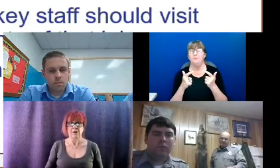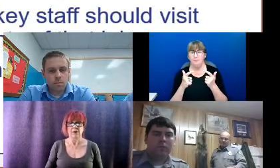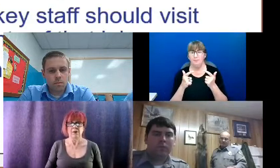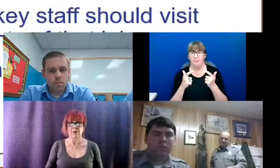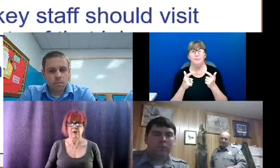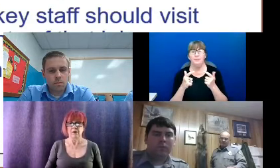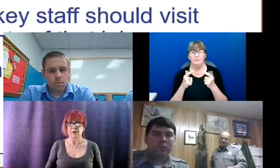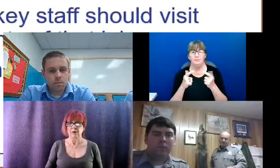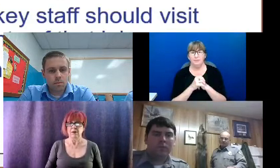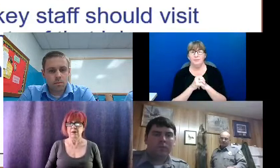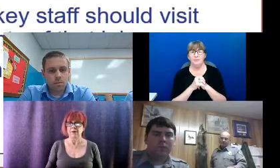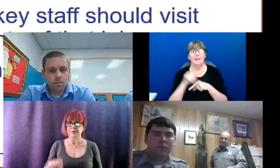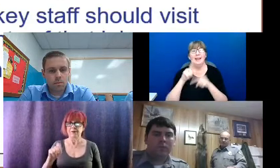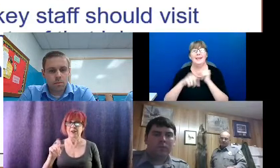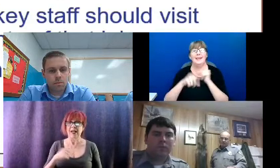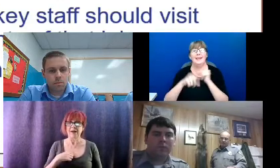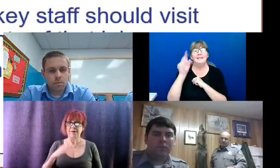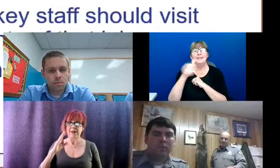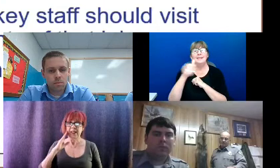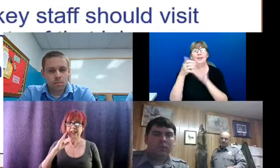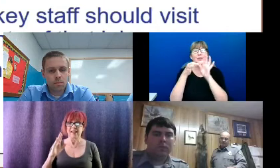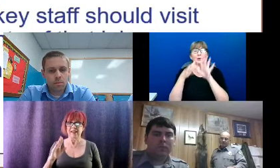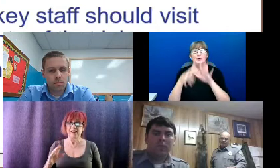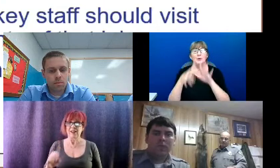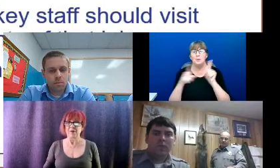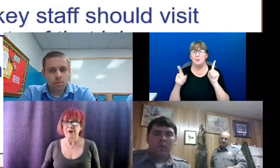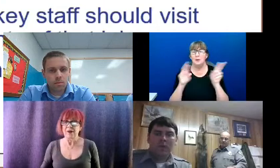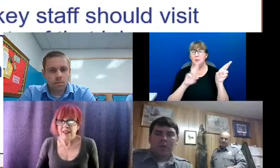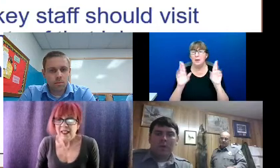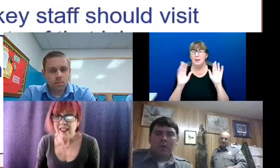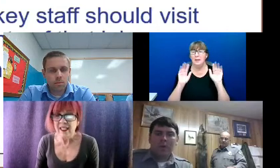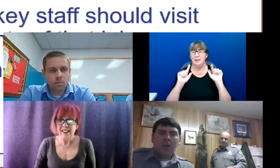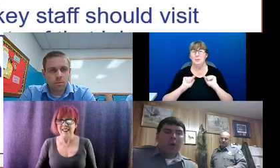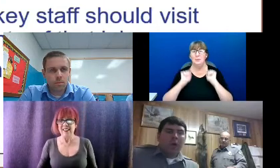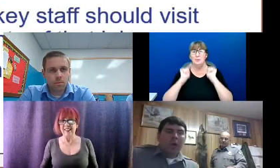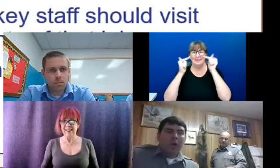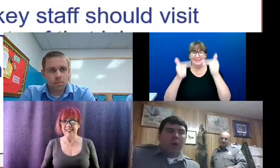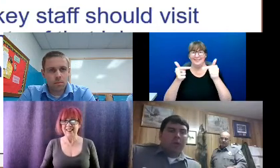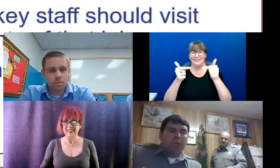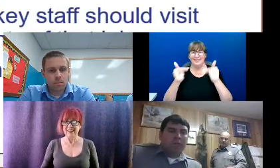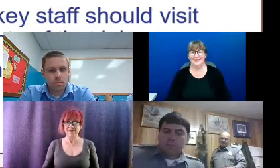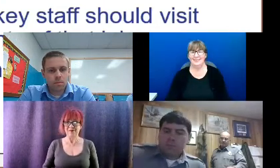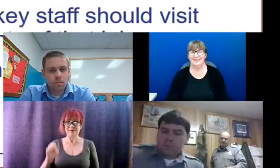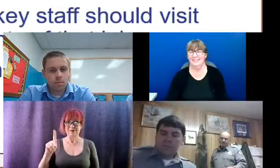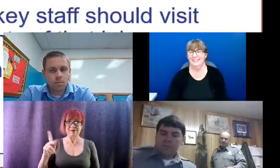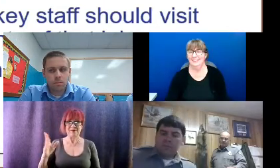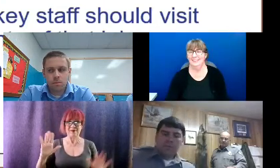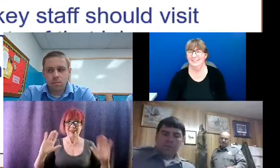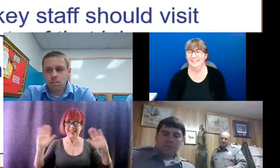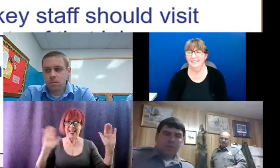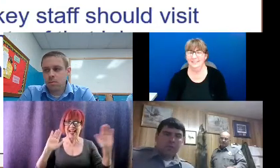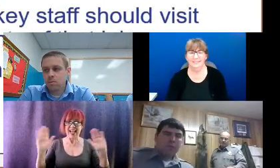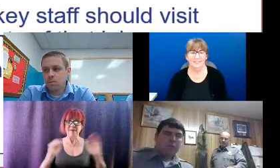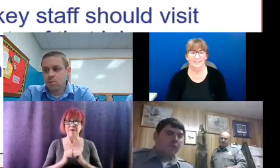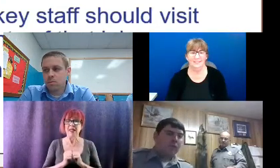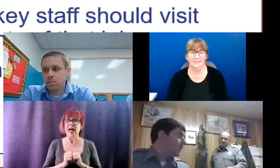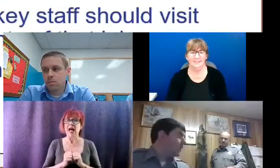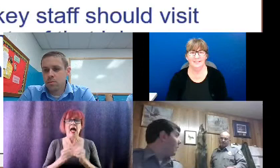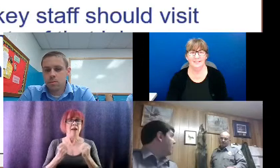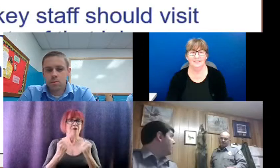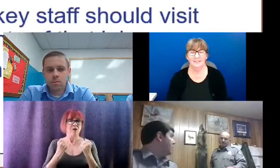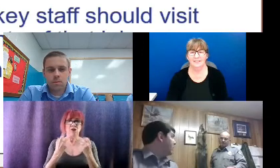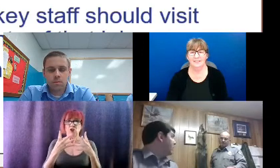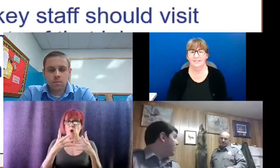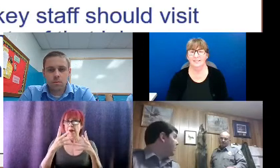develop partnerships with the local job market, local businesses? And there's all kinds of stuff you can download or that we can